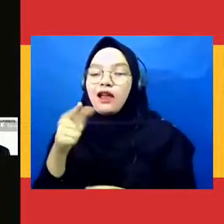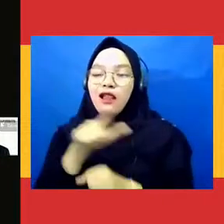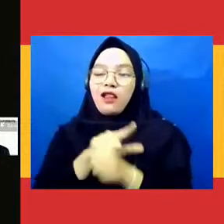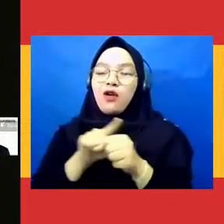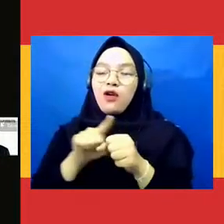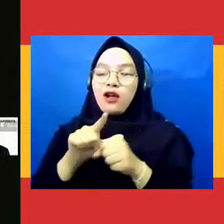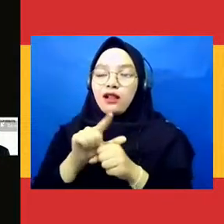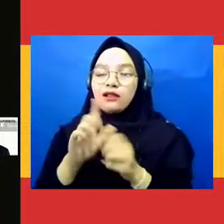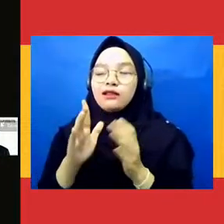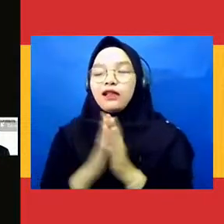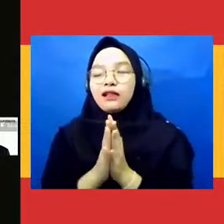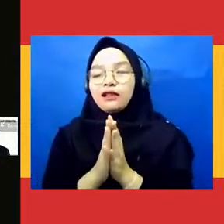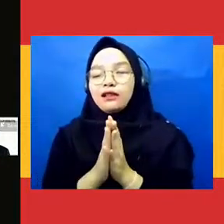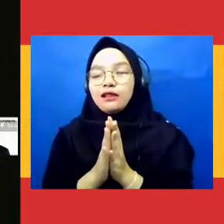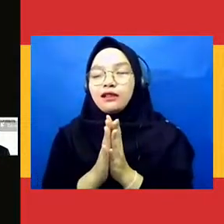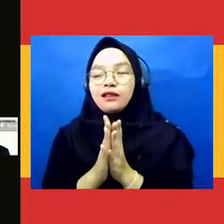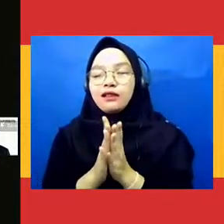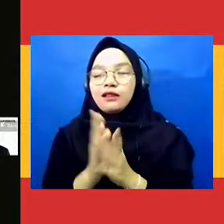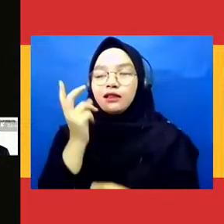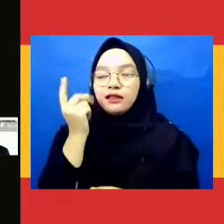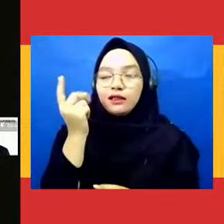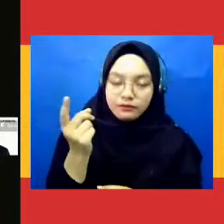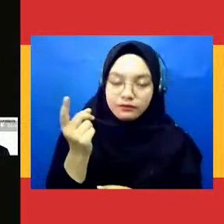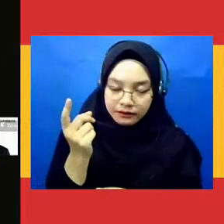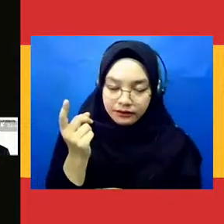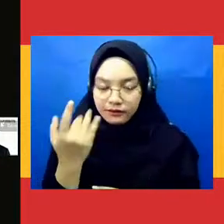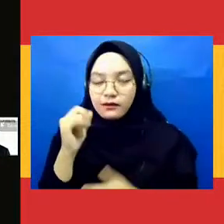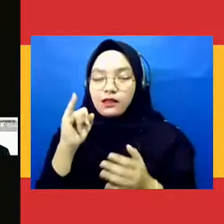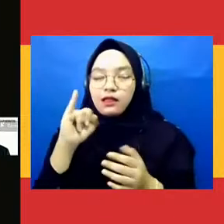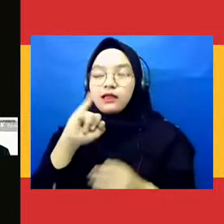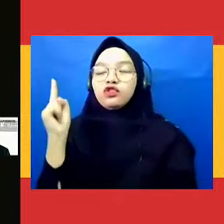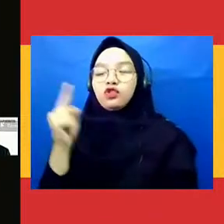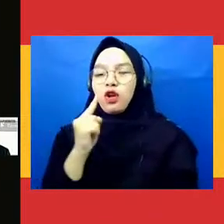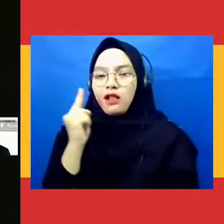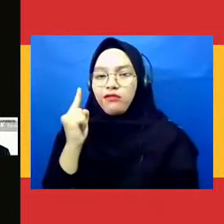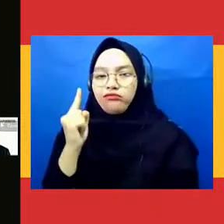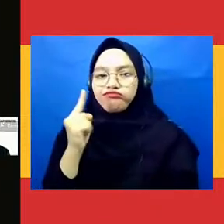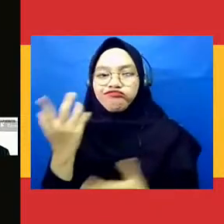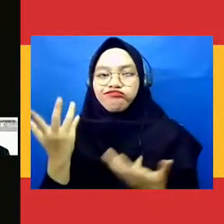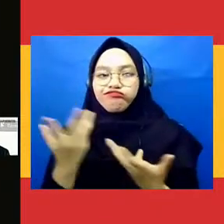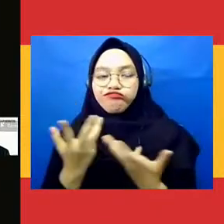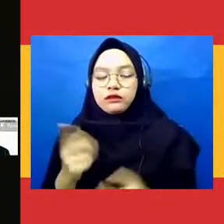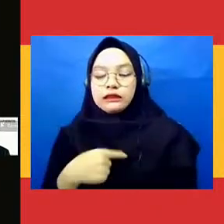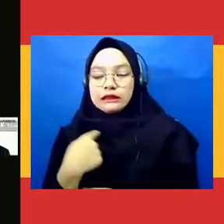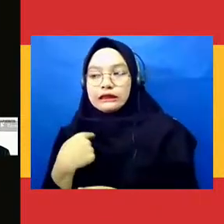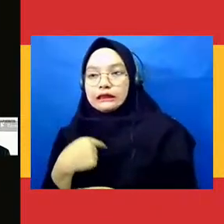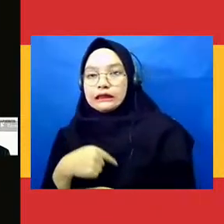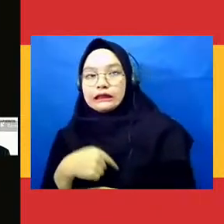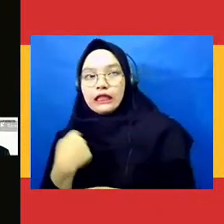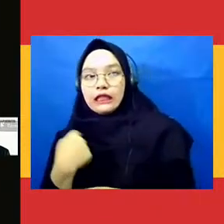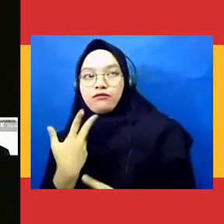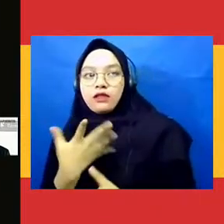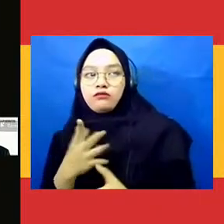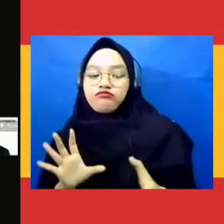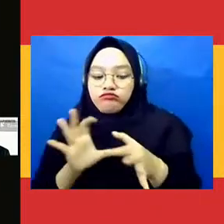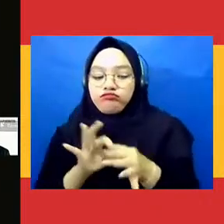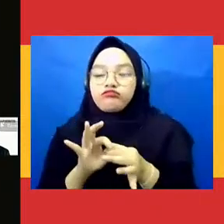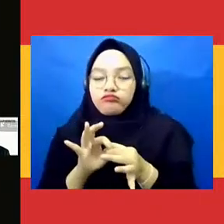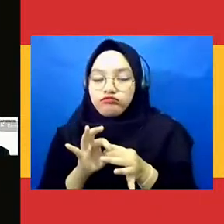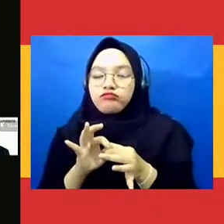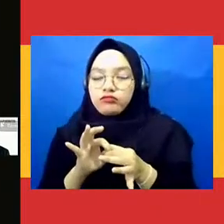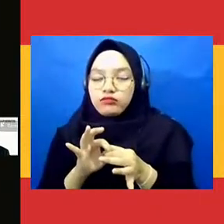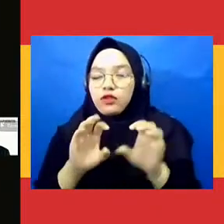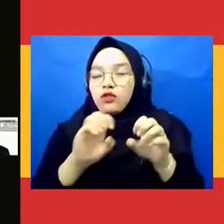We also promote collaboration, local as well as international. In our previous